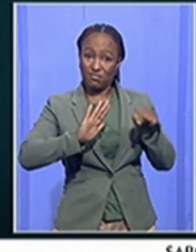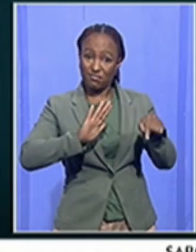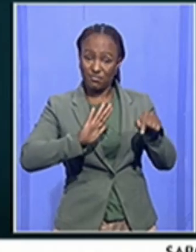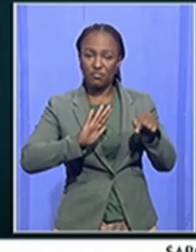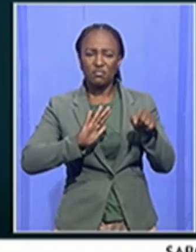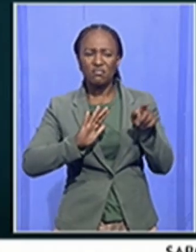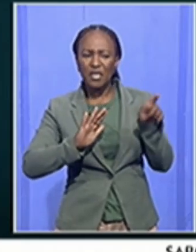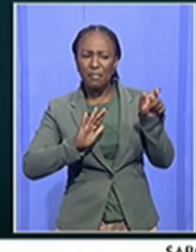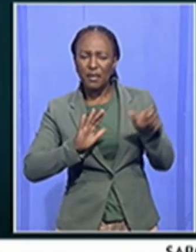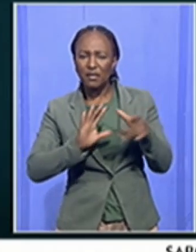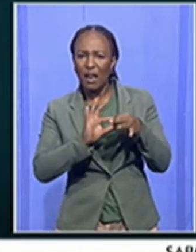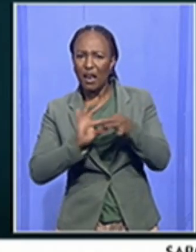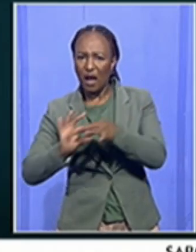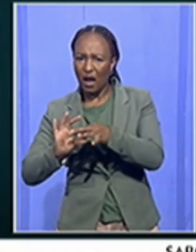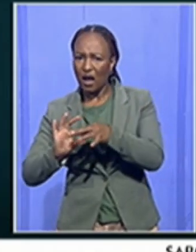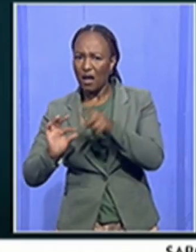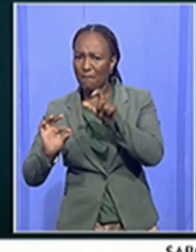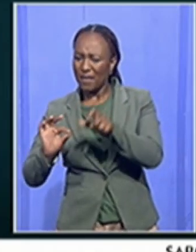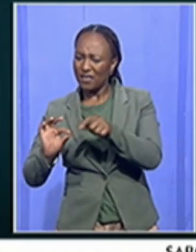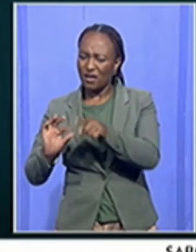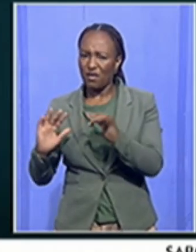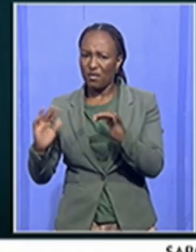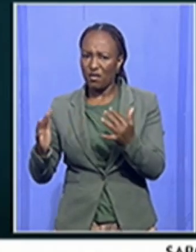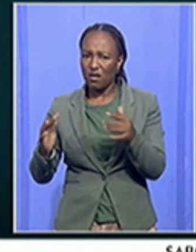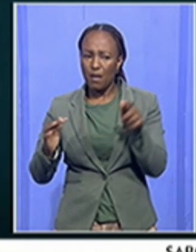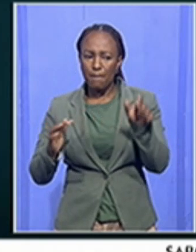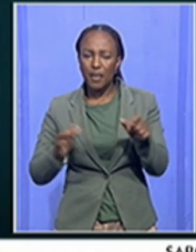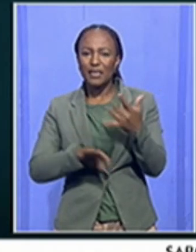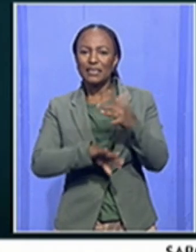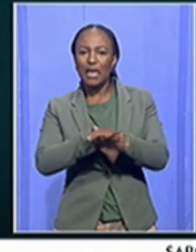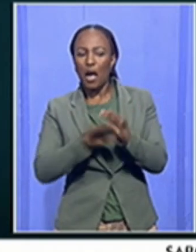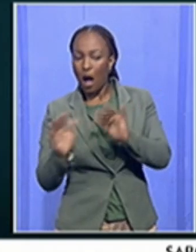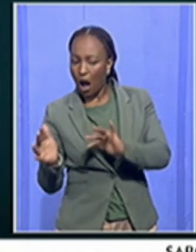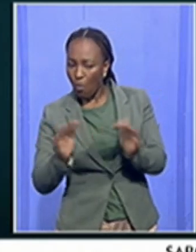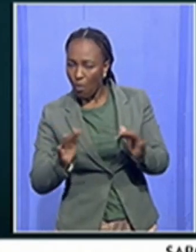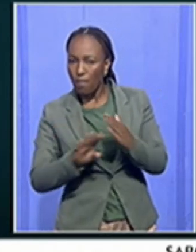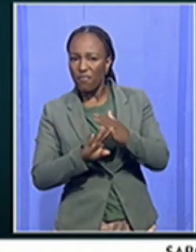bjang le motho yo a dirago kgopelo le gore mohu hlokafetše ka tsela efeng.